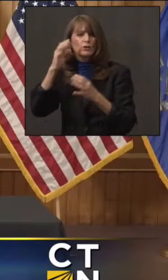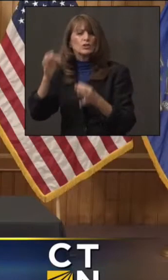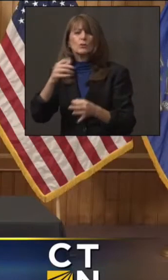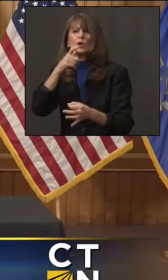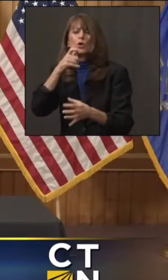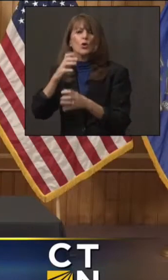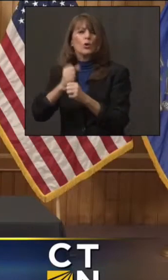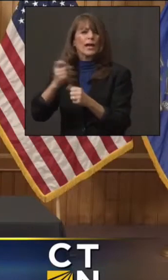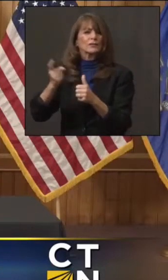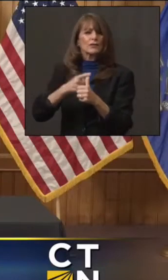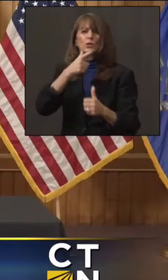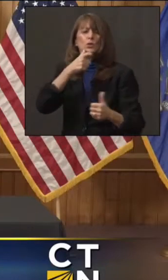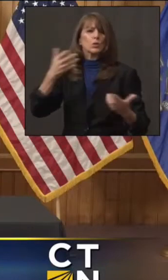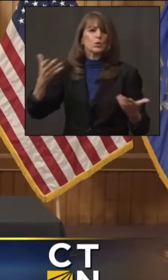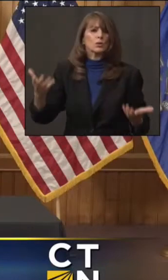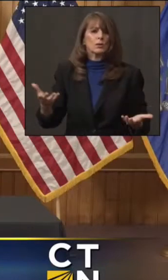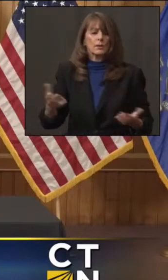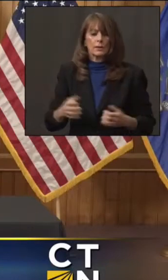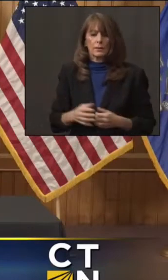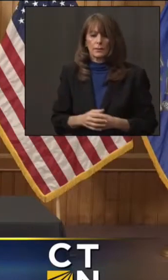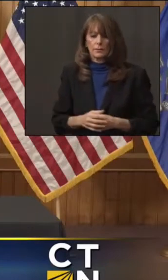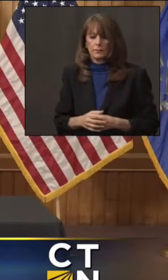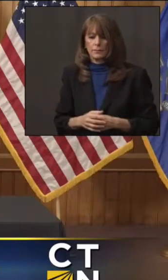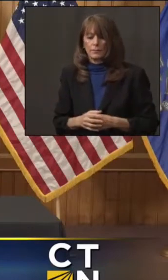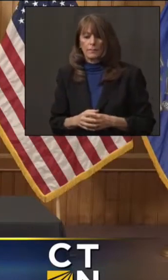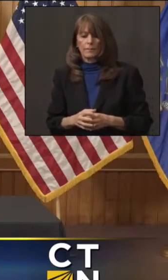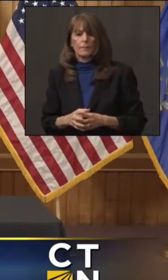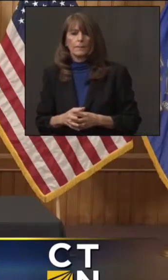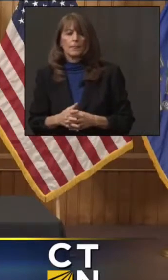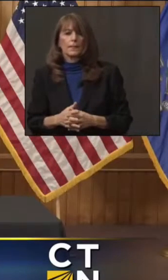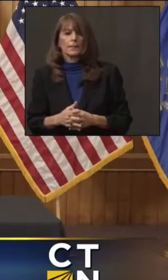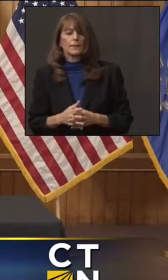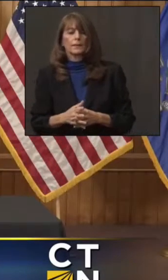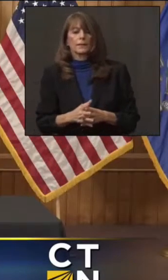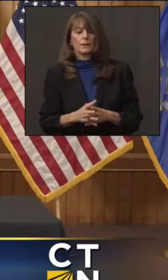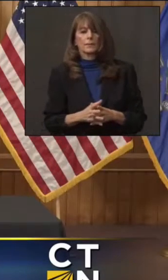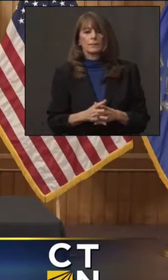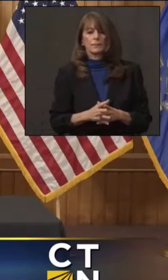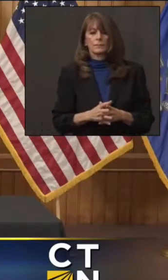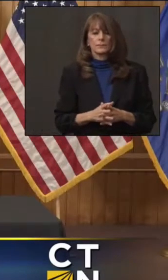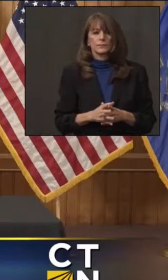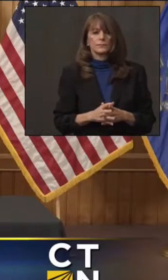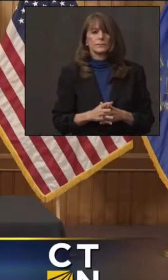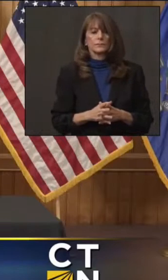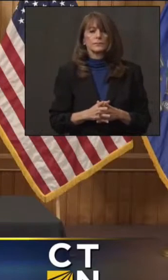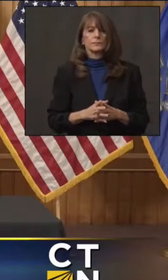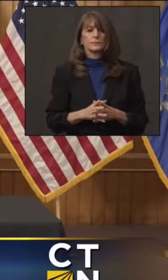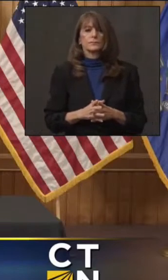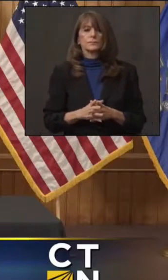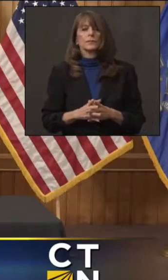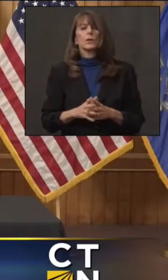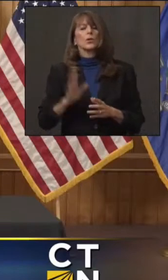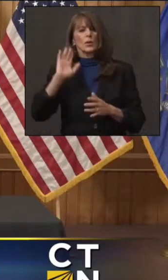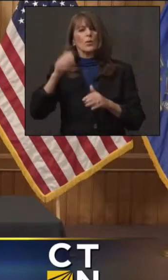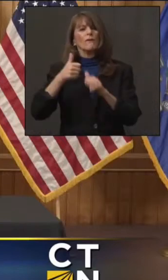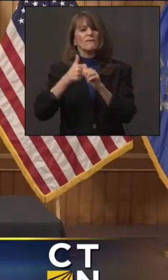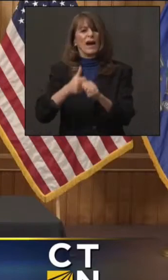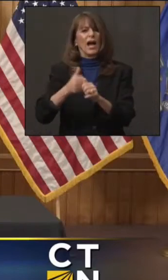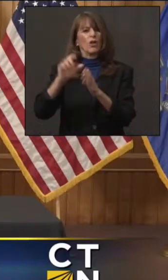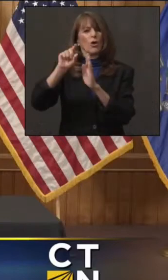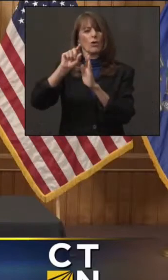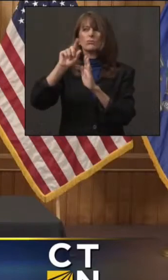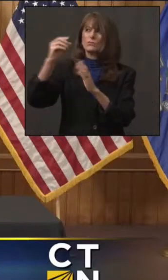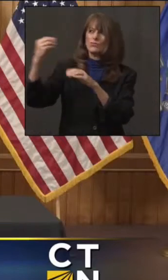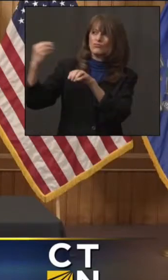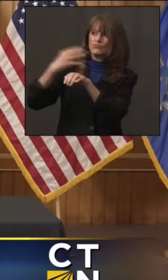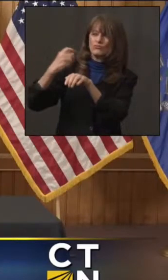Do you want to speak to that one, or I can take it? Absolutely. So we're going to follow the recommendations that came from our federal partners, the ACIP, to the